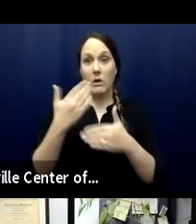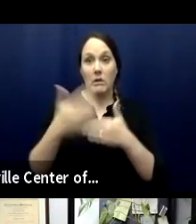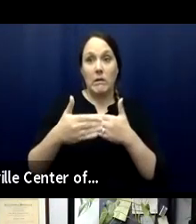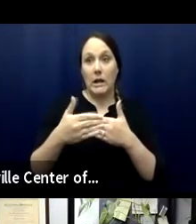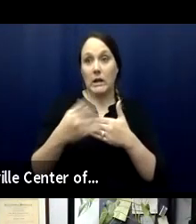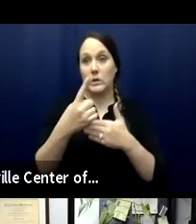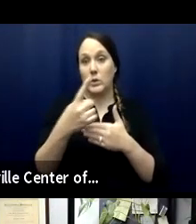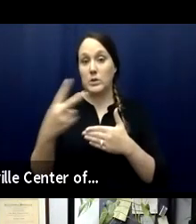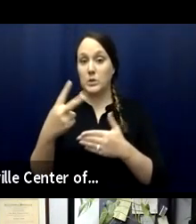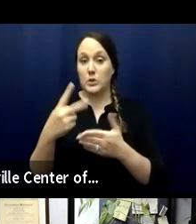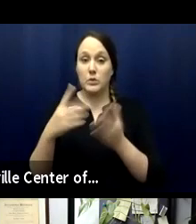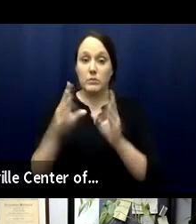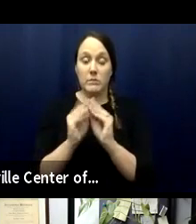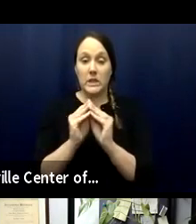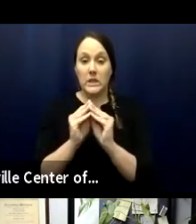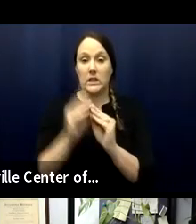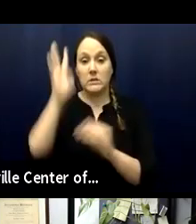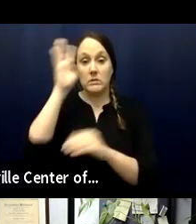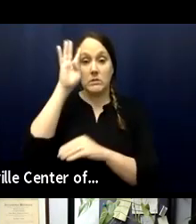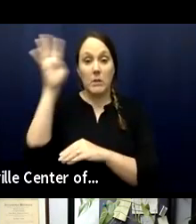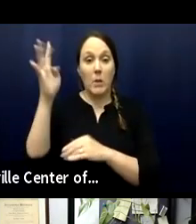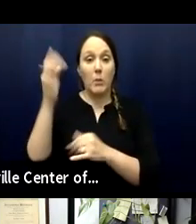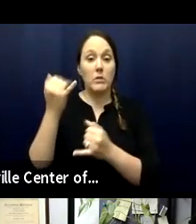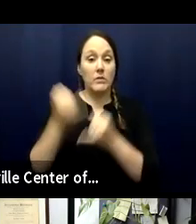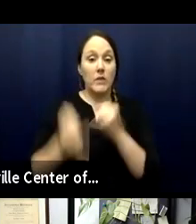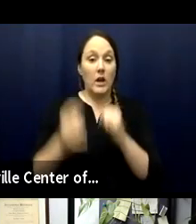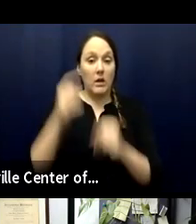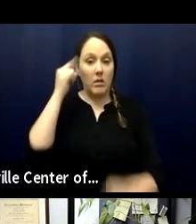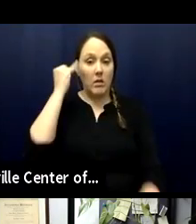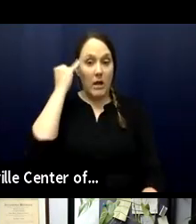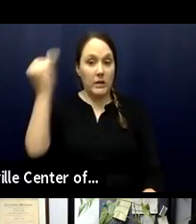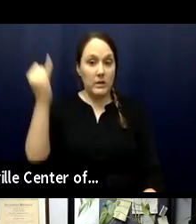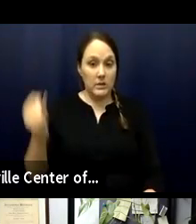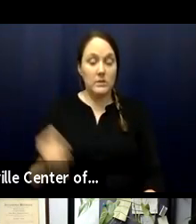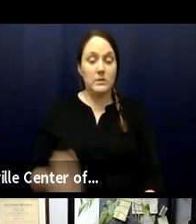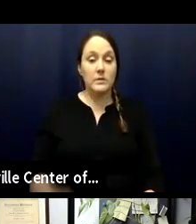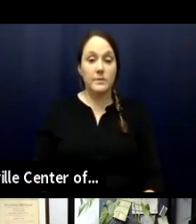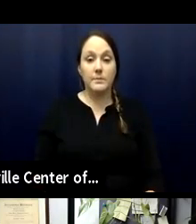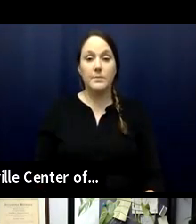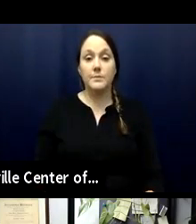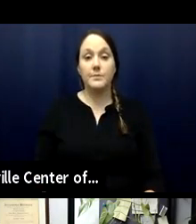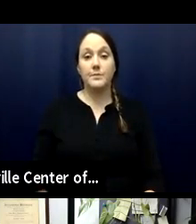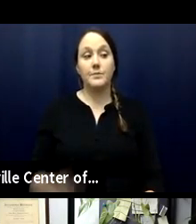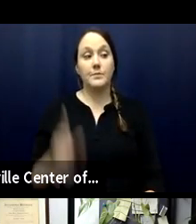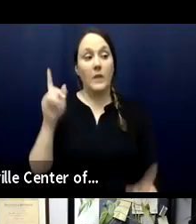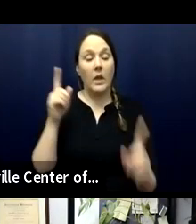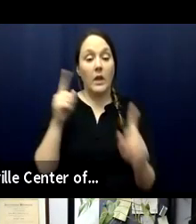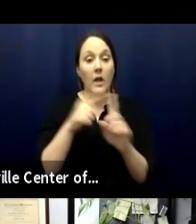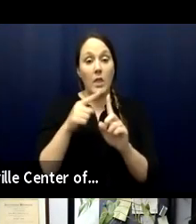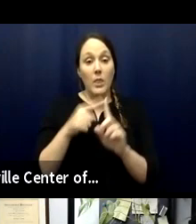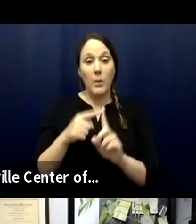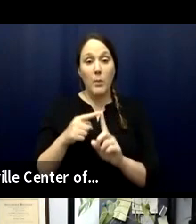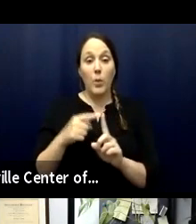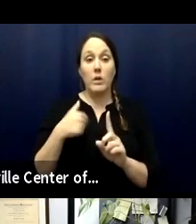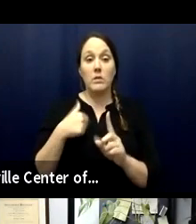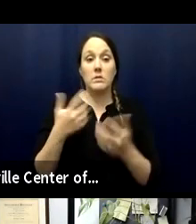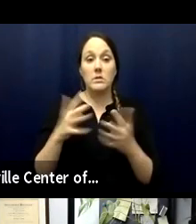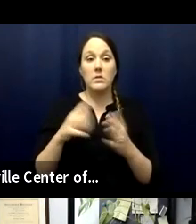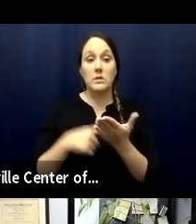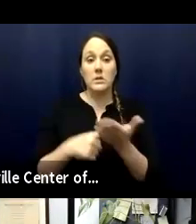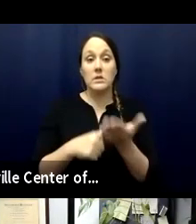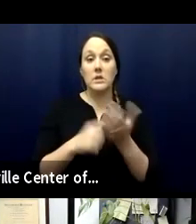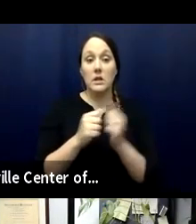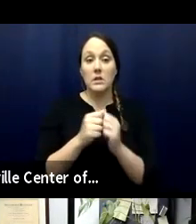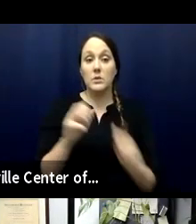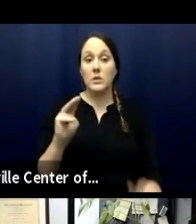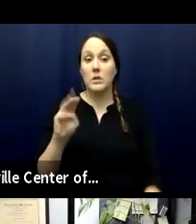two deliberations, come up with some final ideas. And you know, the points that I had discussed with Mr. Sanders,